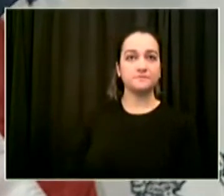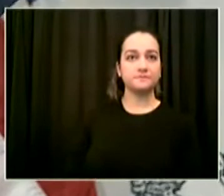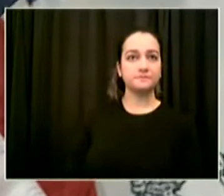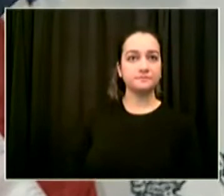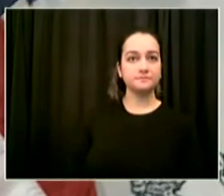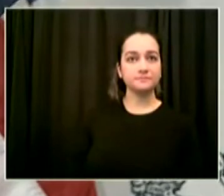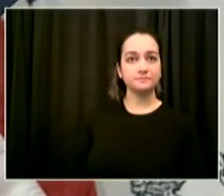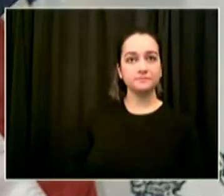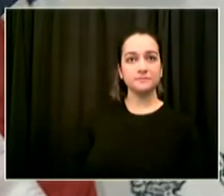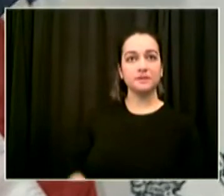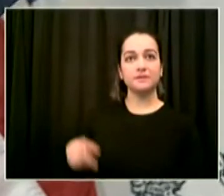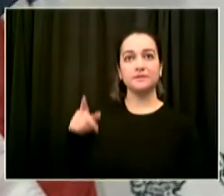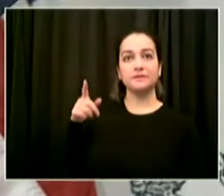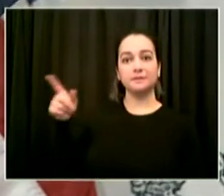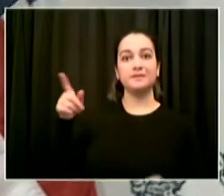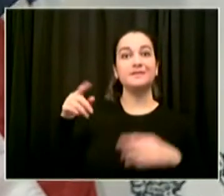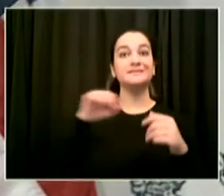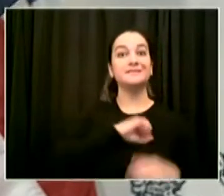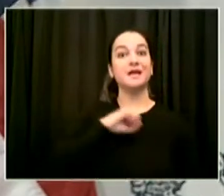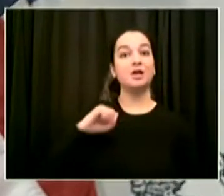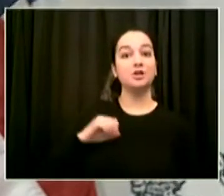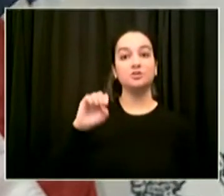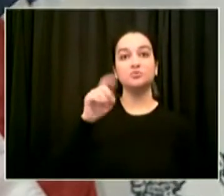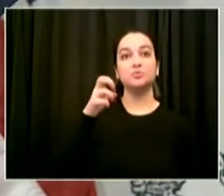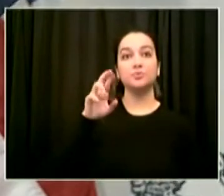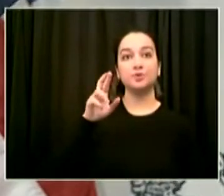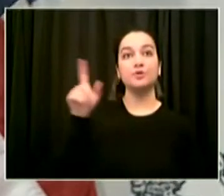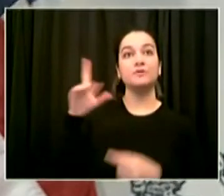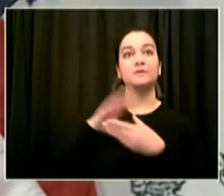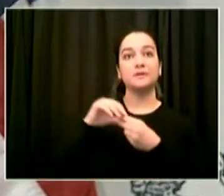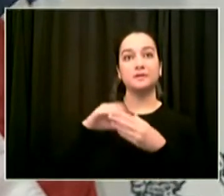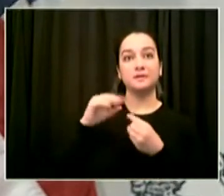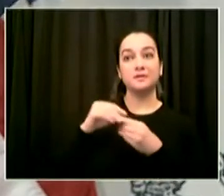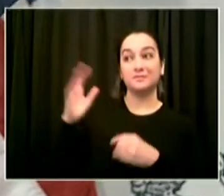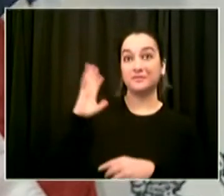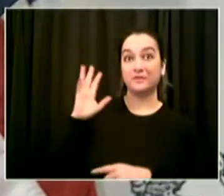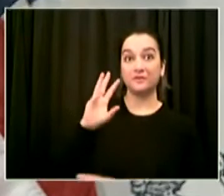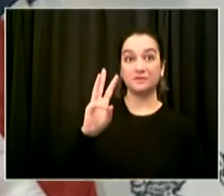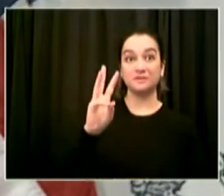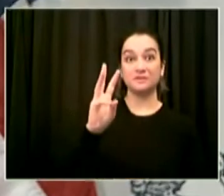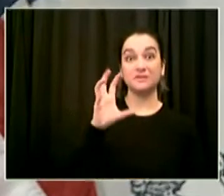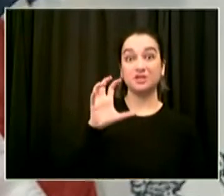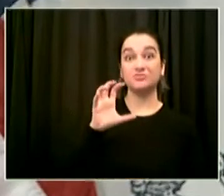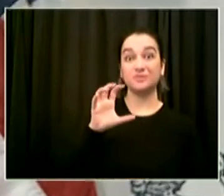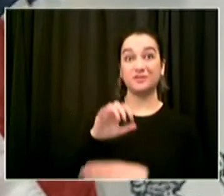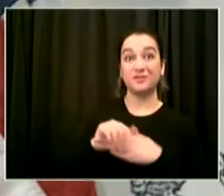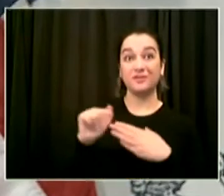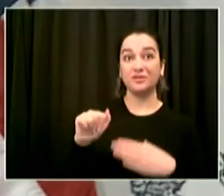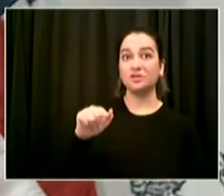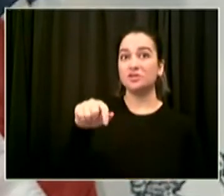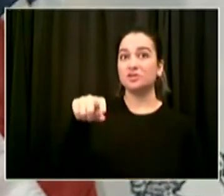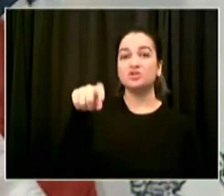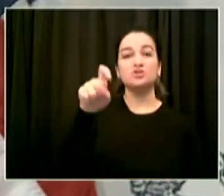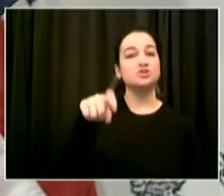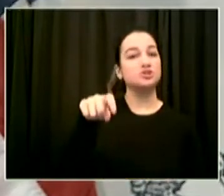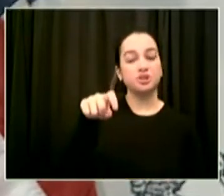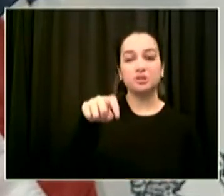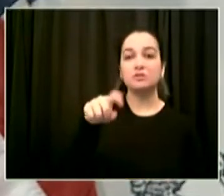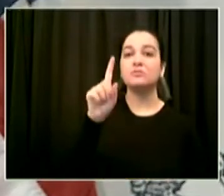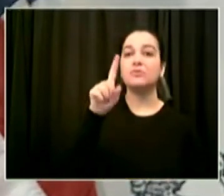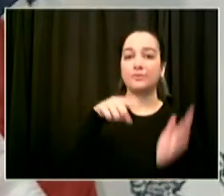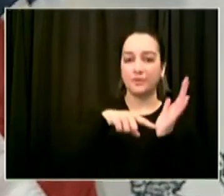to everyday people, to small businesses, that needs to be a part of it because people are still hurting, and that money is good